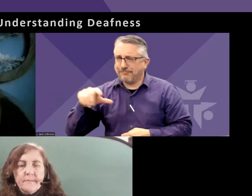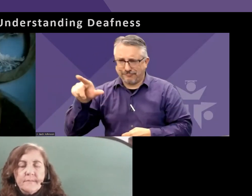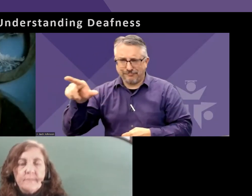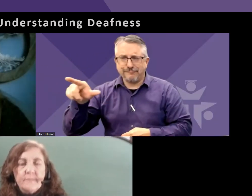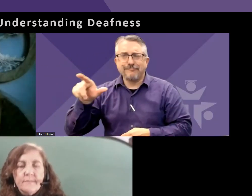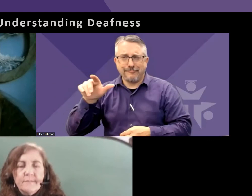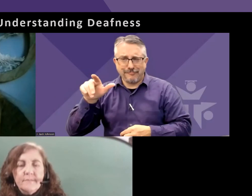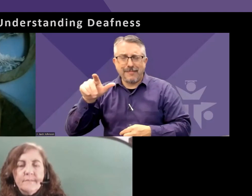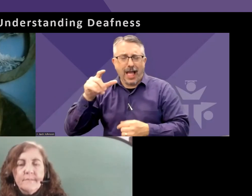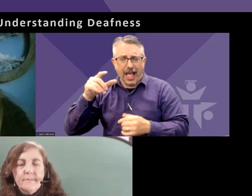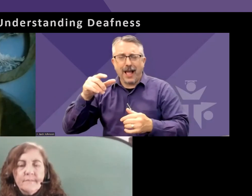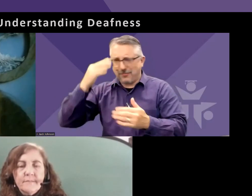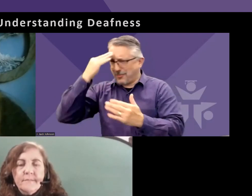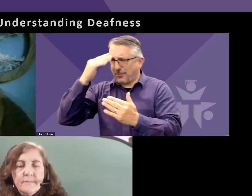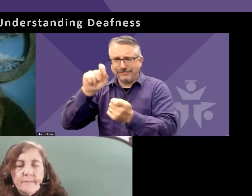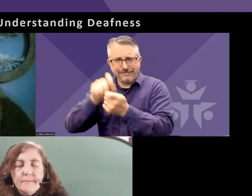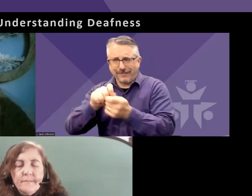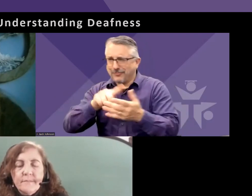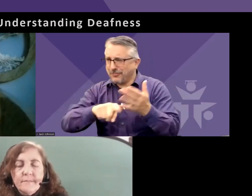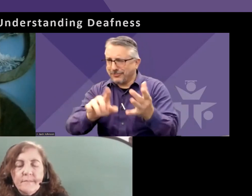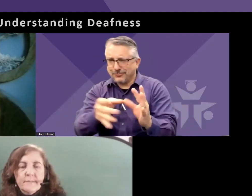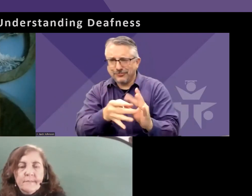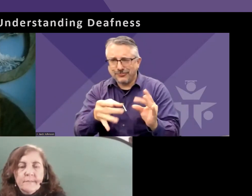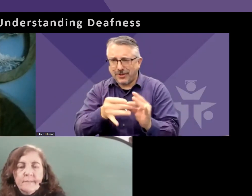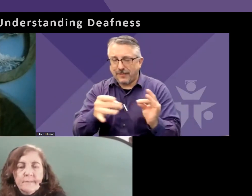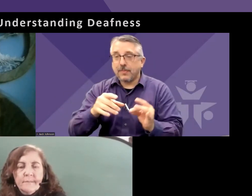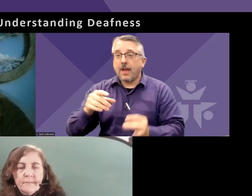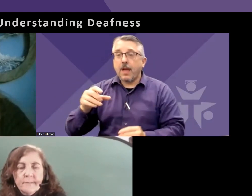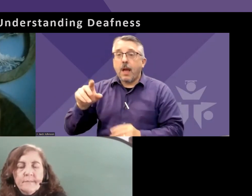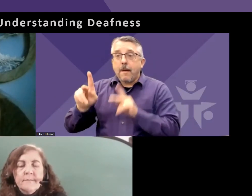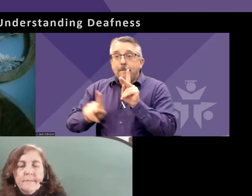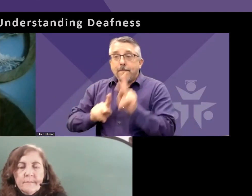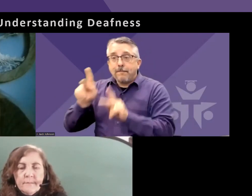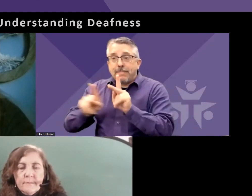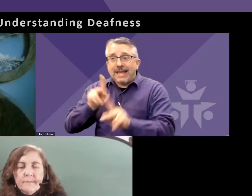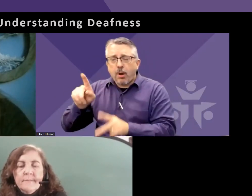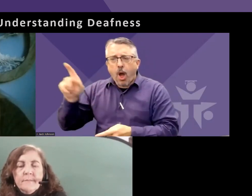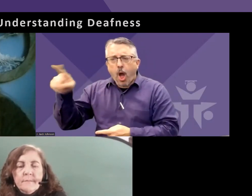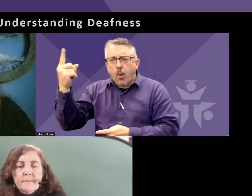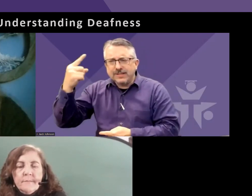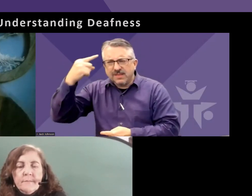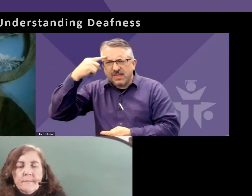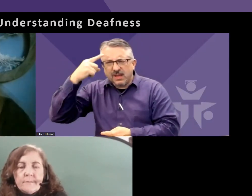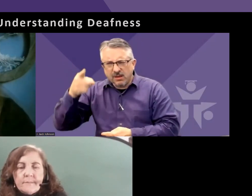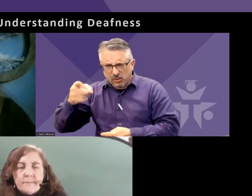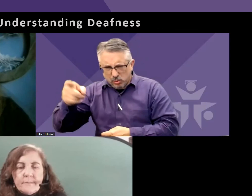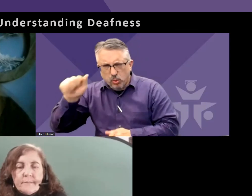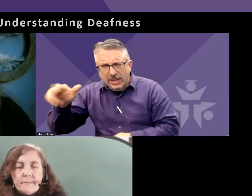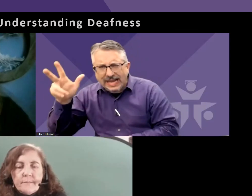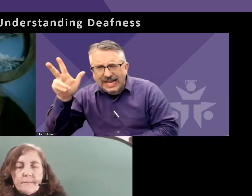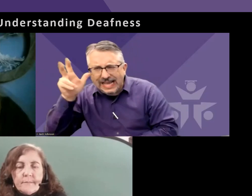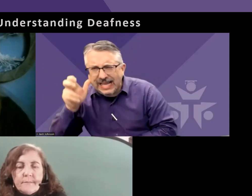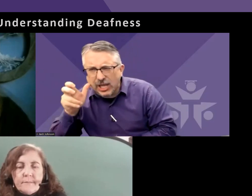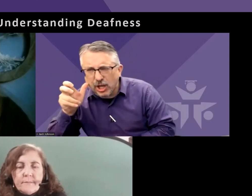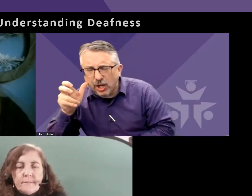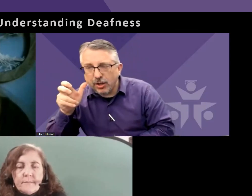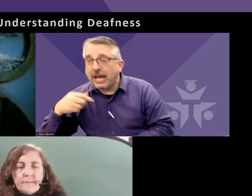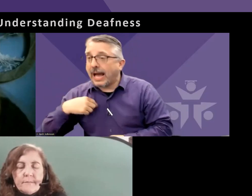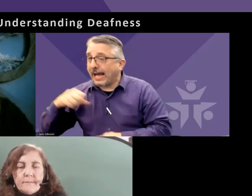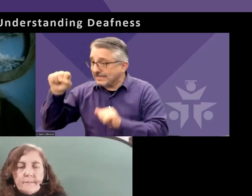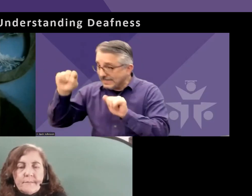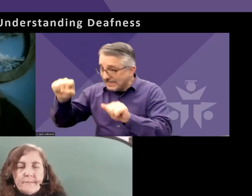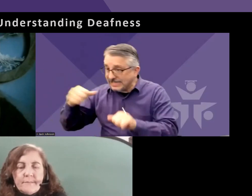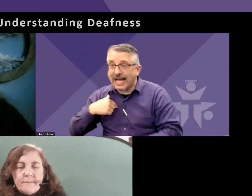Sometimes it's very fuzzy. Mm-hmm. And I didn't know exactly what was being said. Other people always